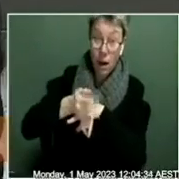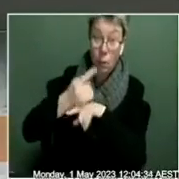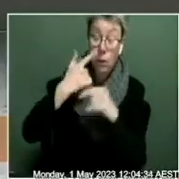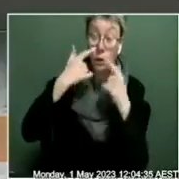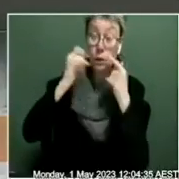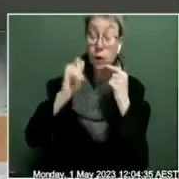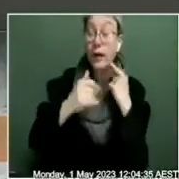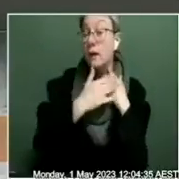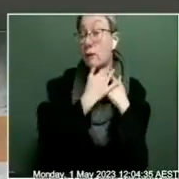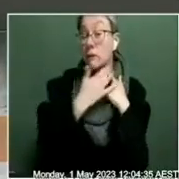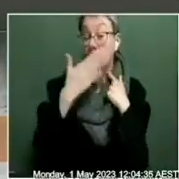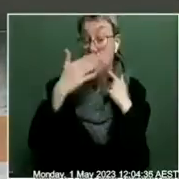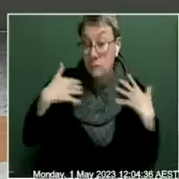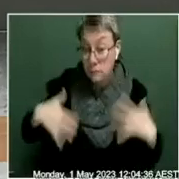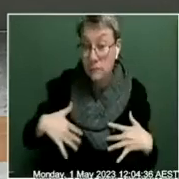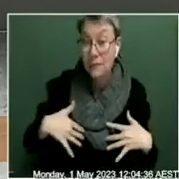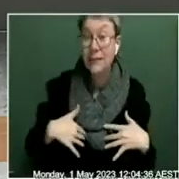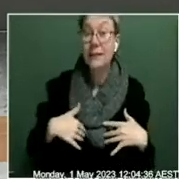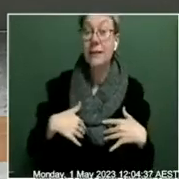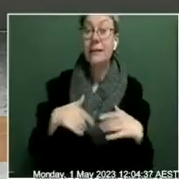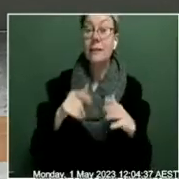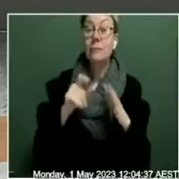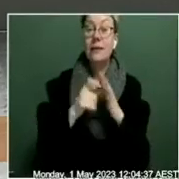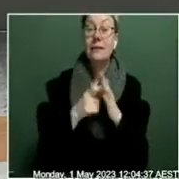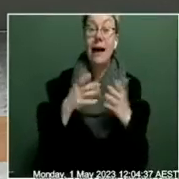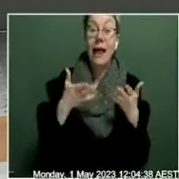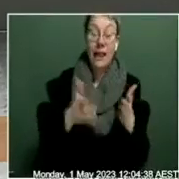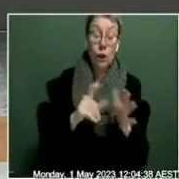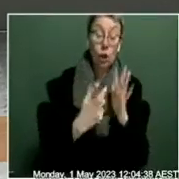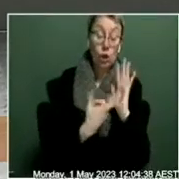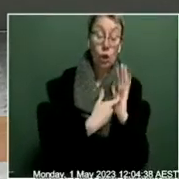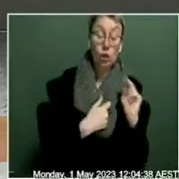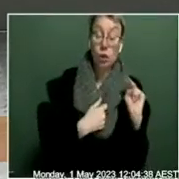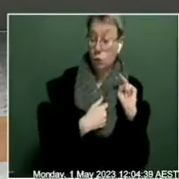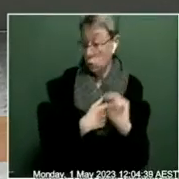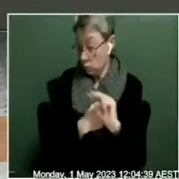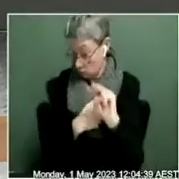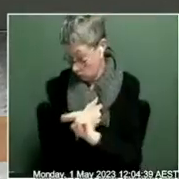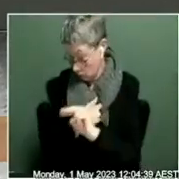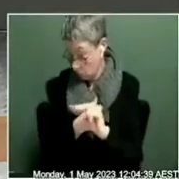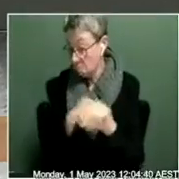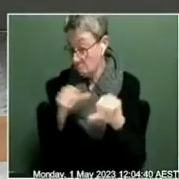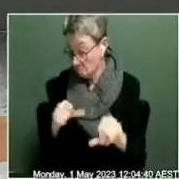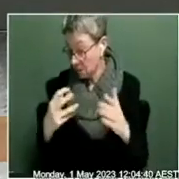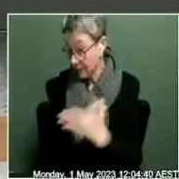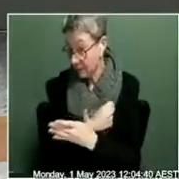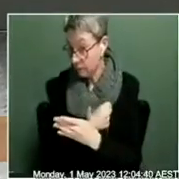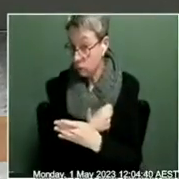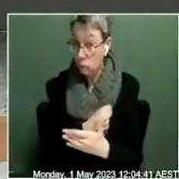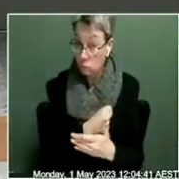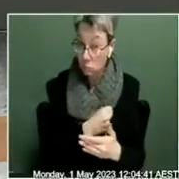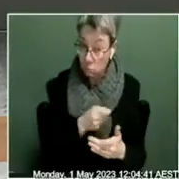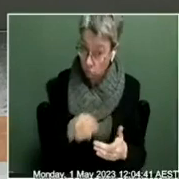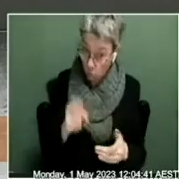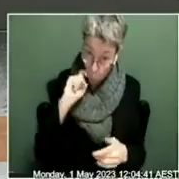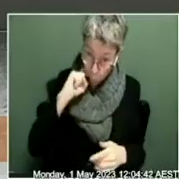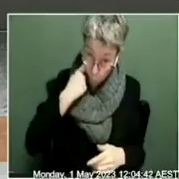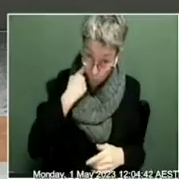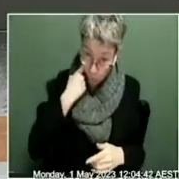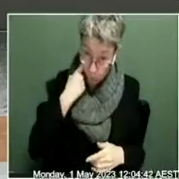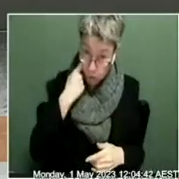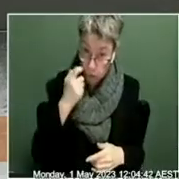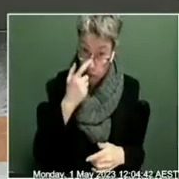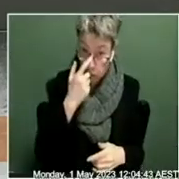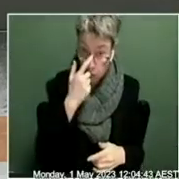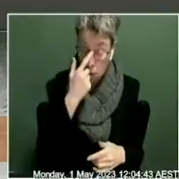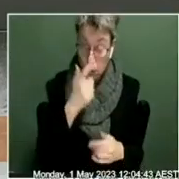aware of whether that measure, the OxyVision camera, will be adopted? I don't believe there's